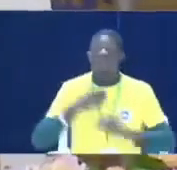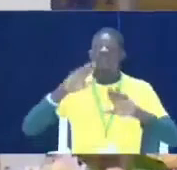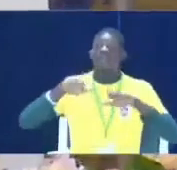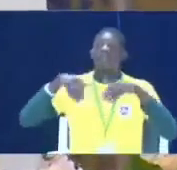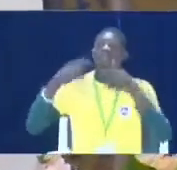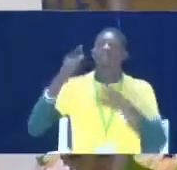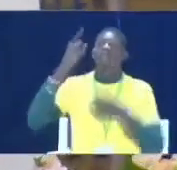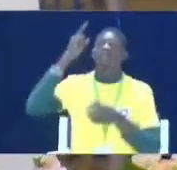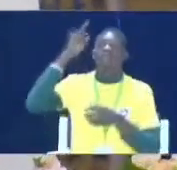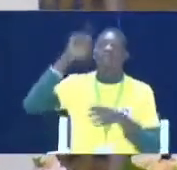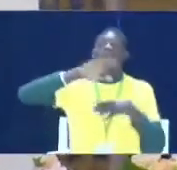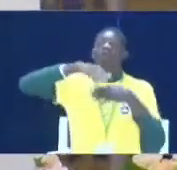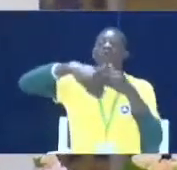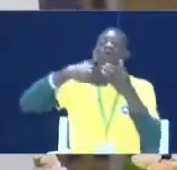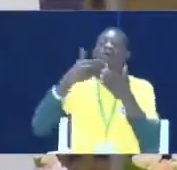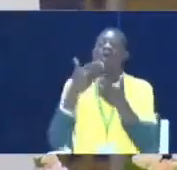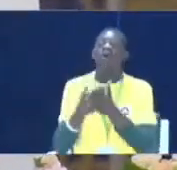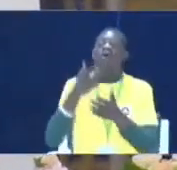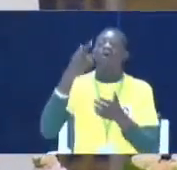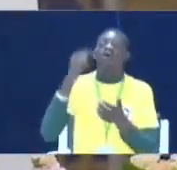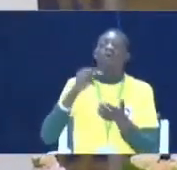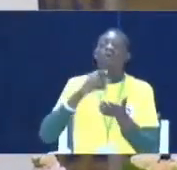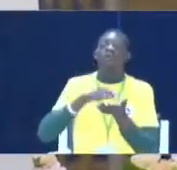glory. We give you